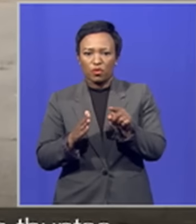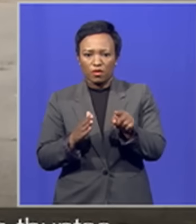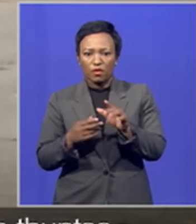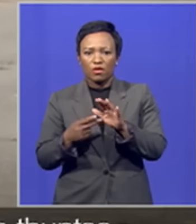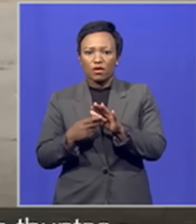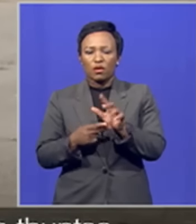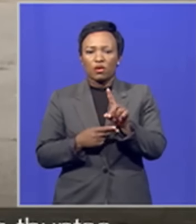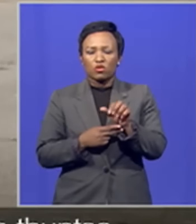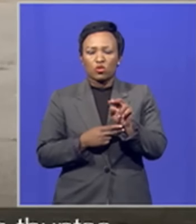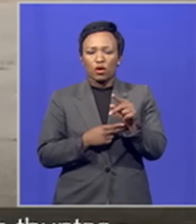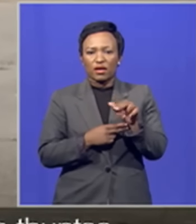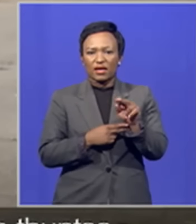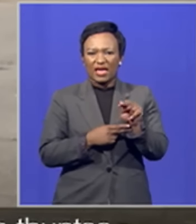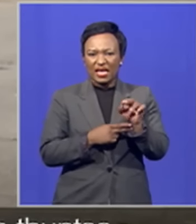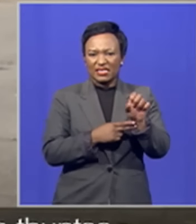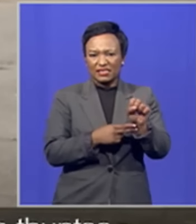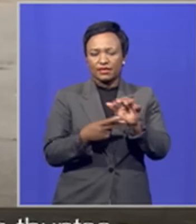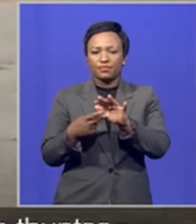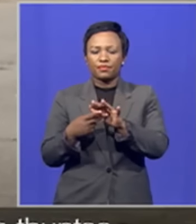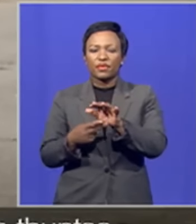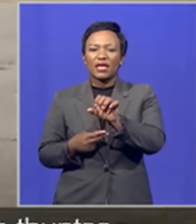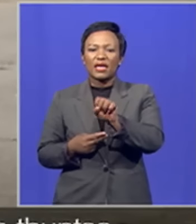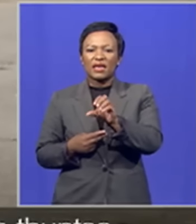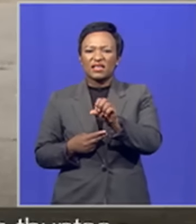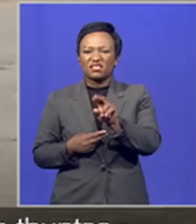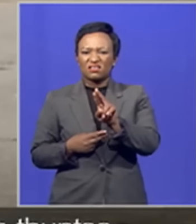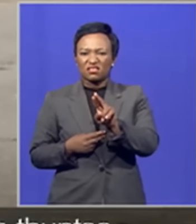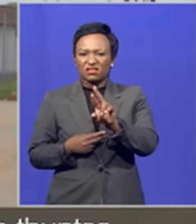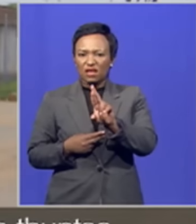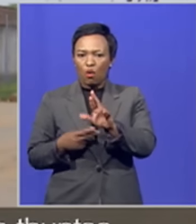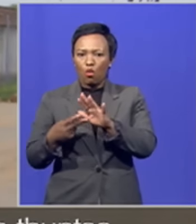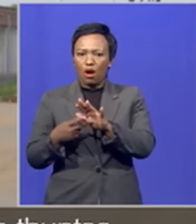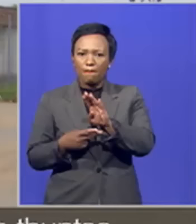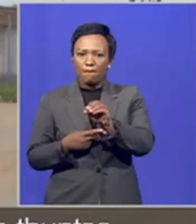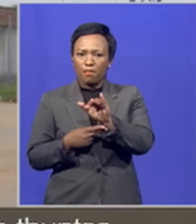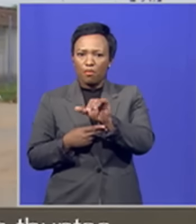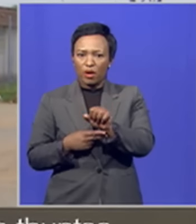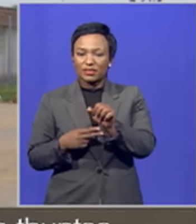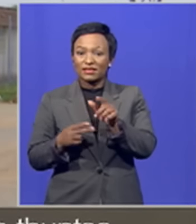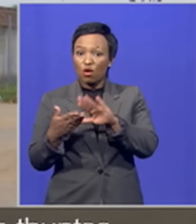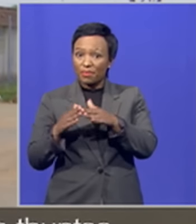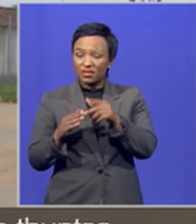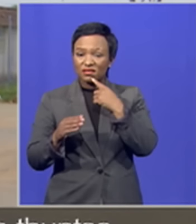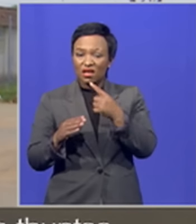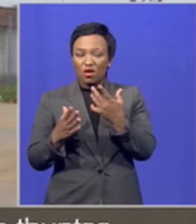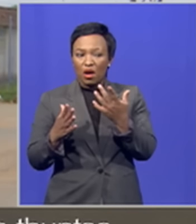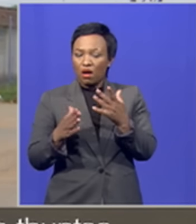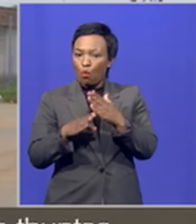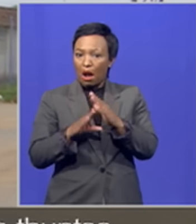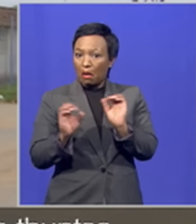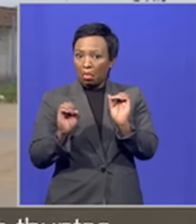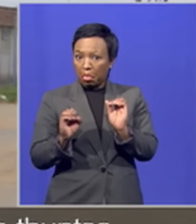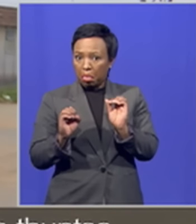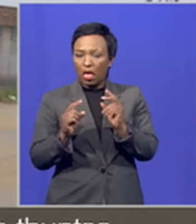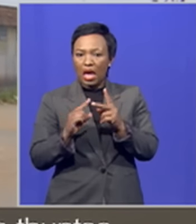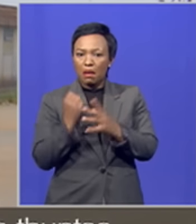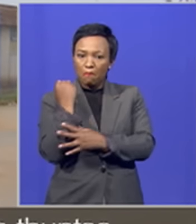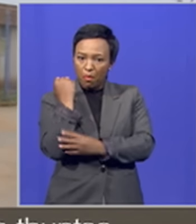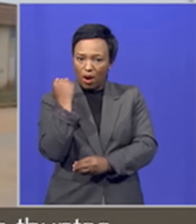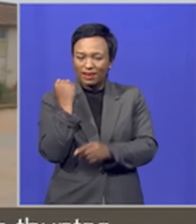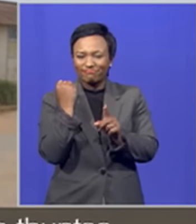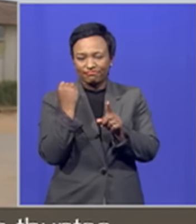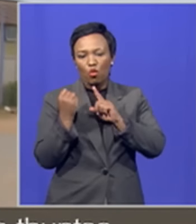Doggins le Sour Boys. Baagi ba re di golagane le botlhoka tiro jo bo kwa godimo le lehuma gareng ga tse dingwe.